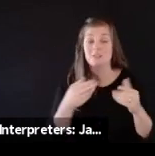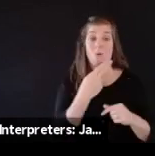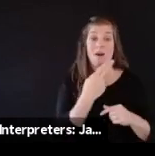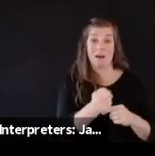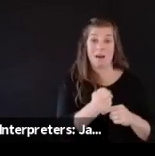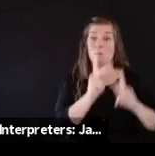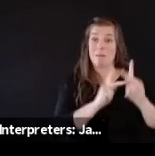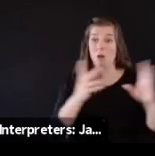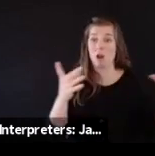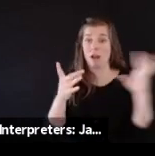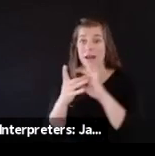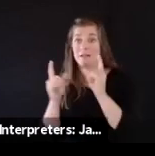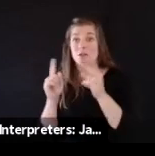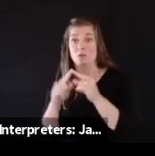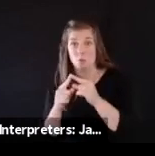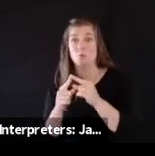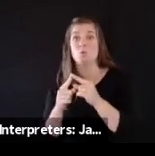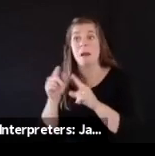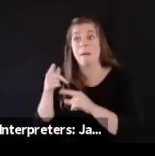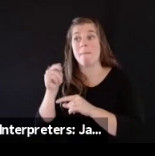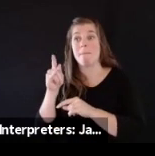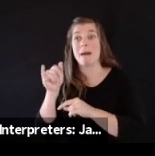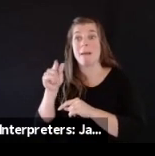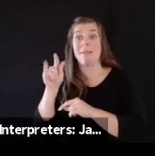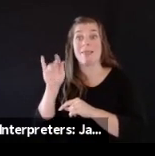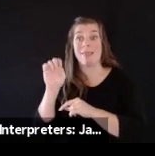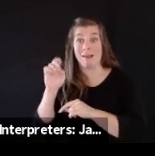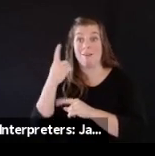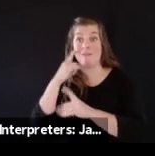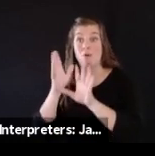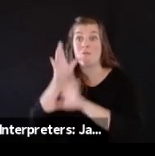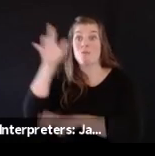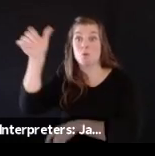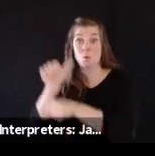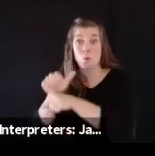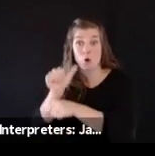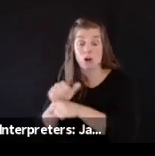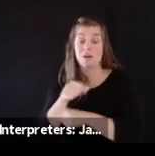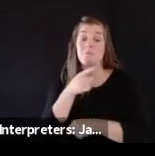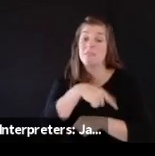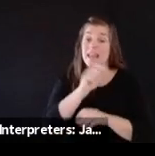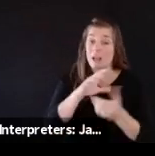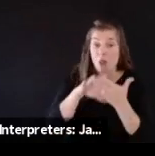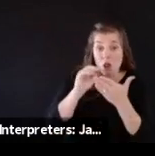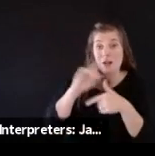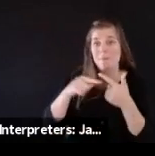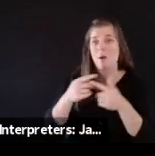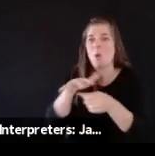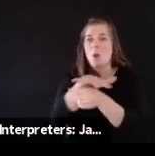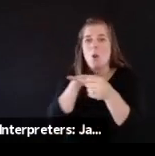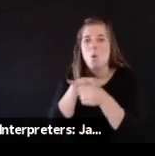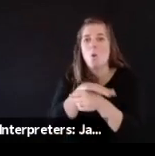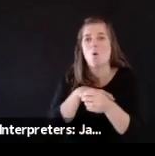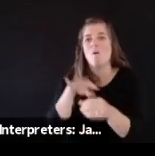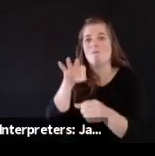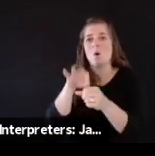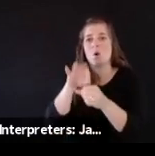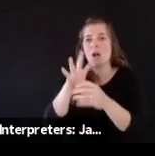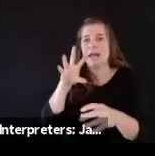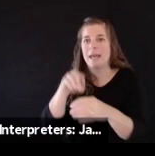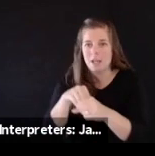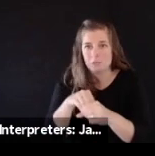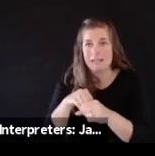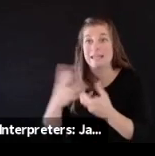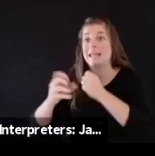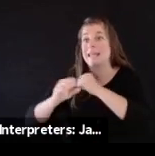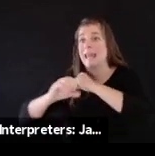engagement pipelines, and girls will work directly with a local nonprofit, learn about local voter engagement and campaign efforts, as well as build